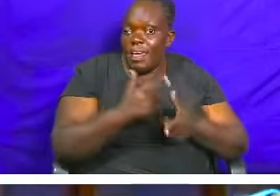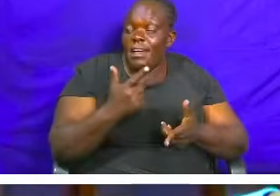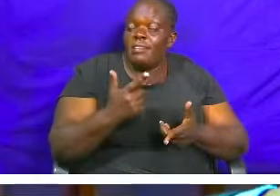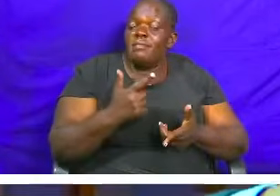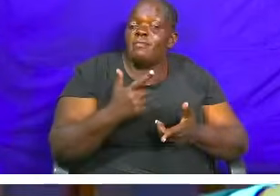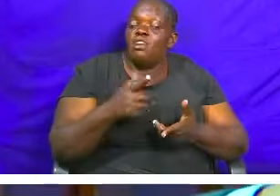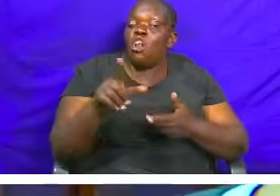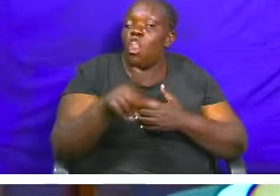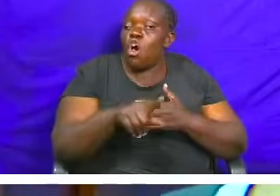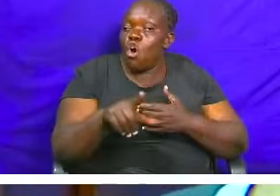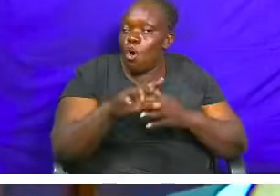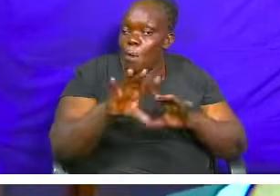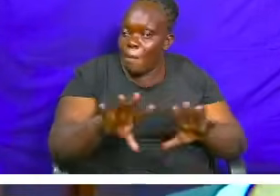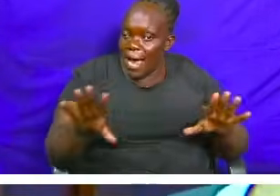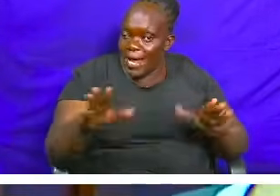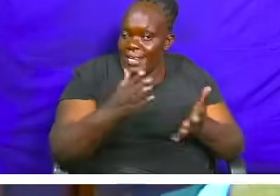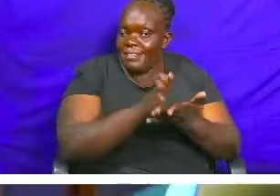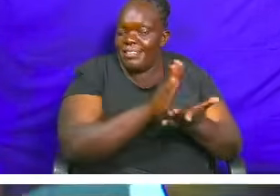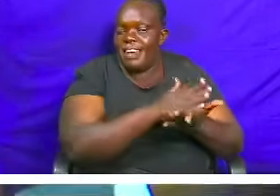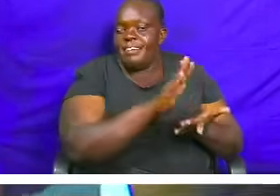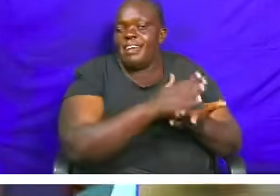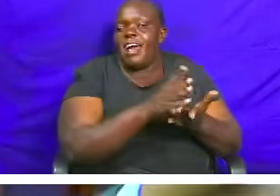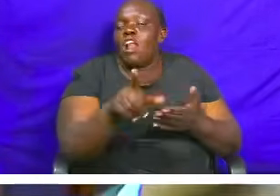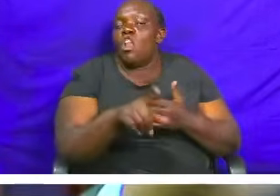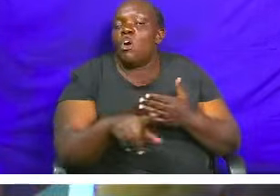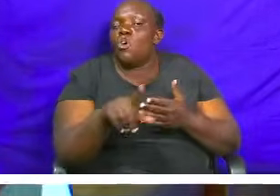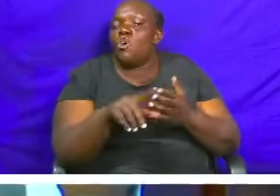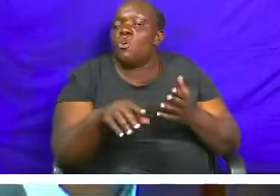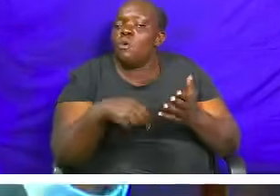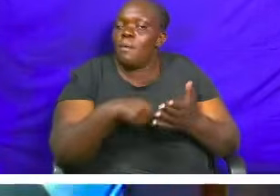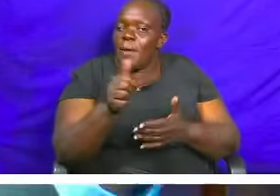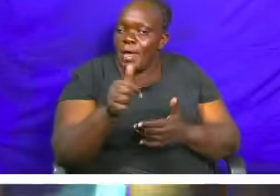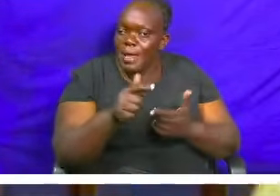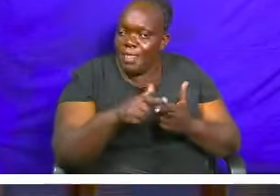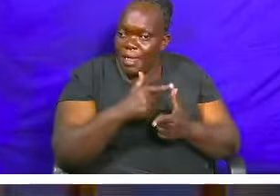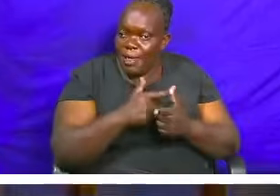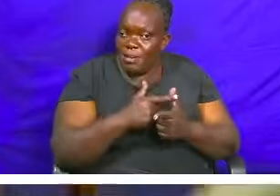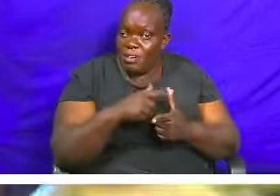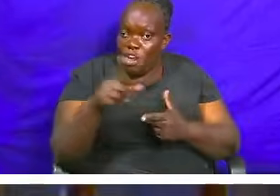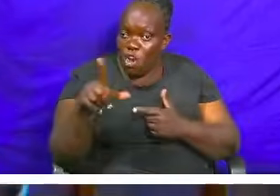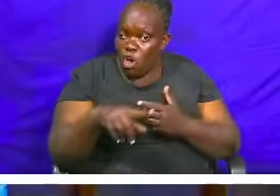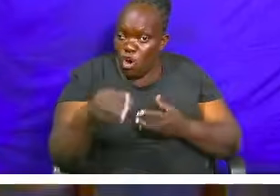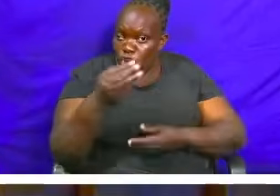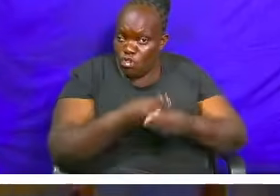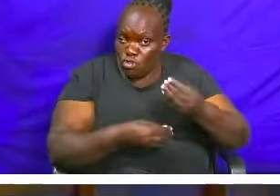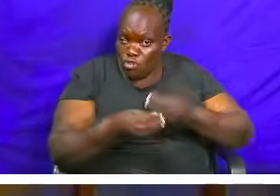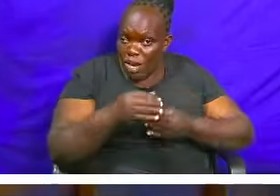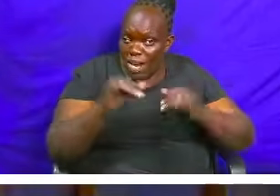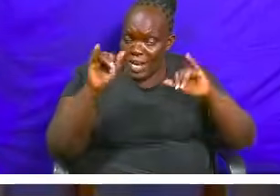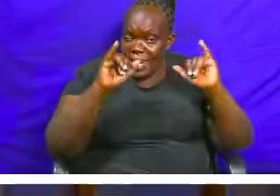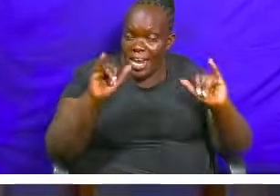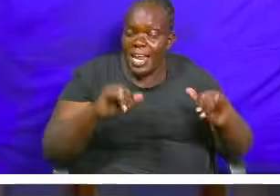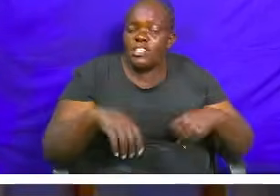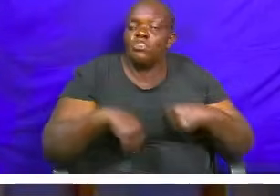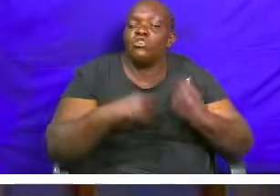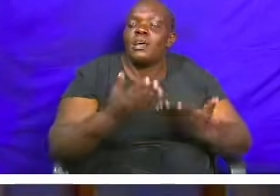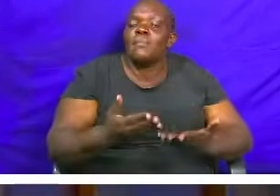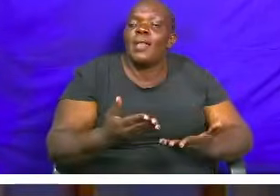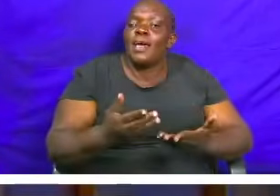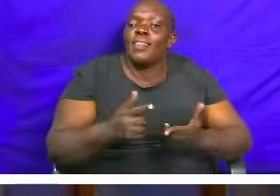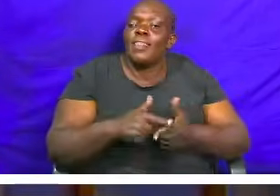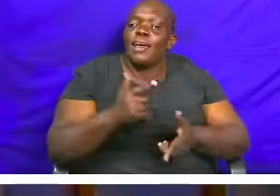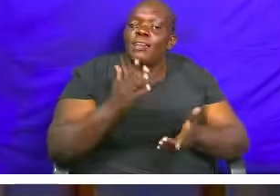local market. So they distribute it. They distribute. But then they said, we don't do local trading, we are international suppliers, so we